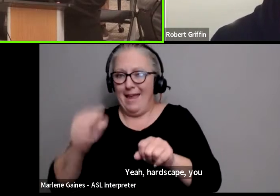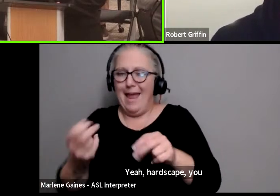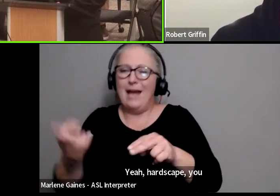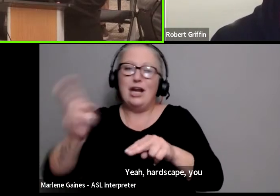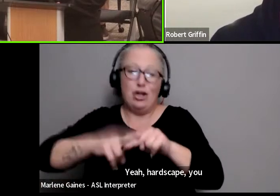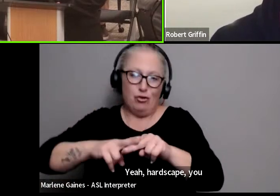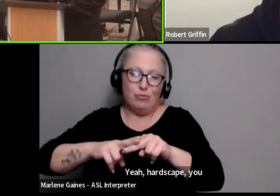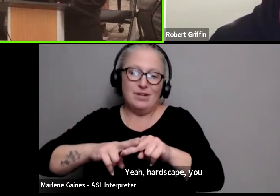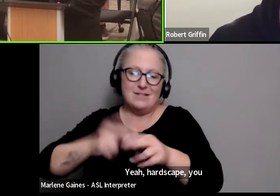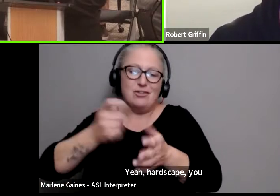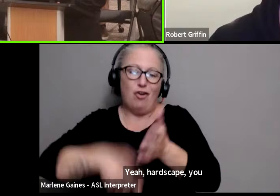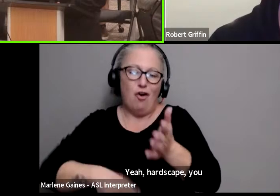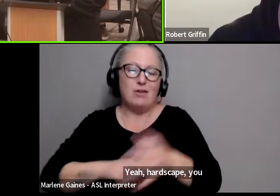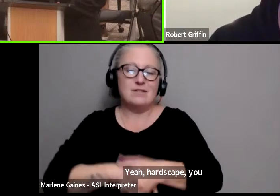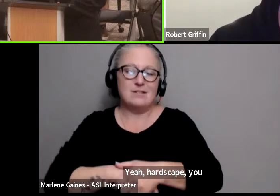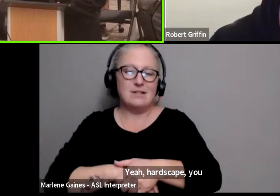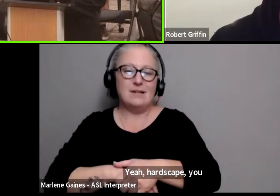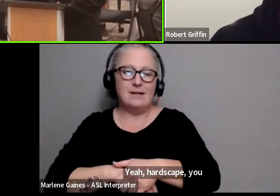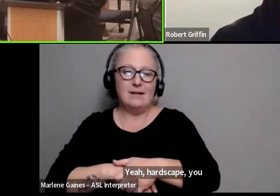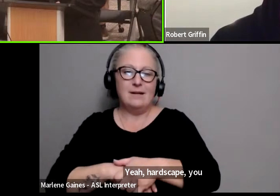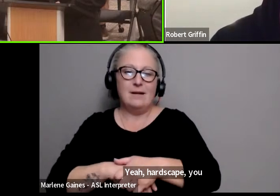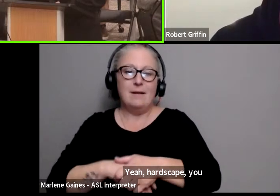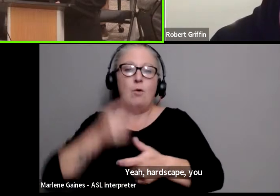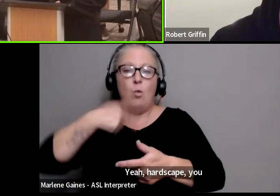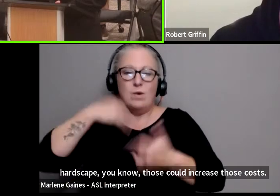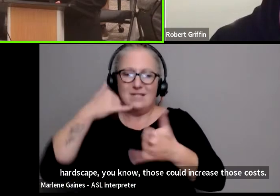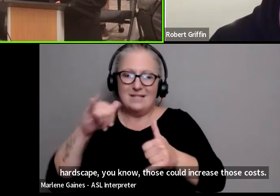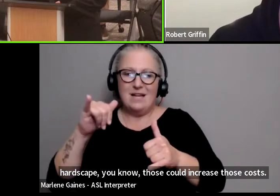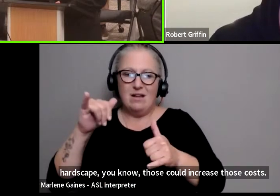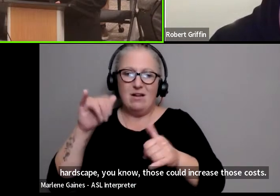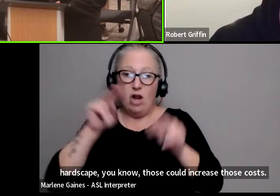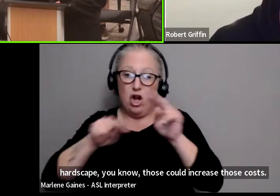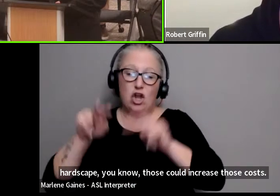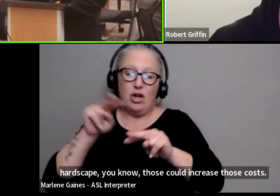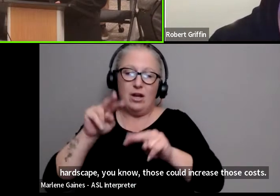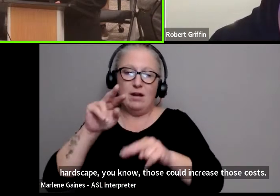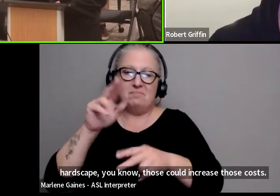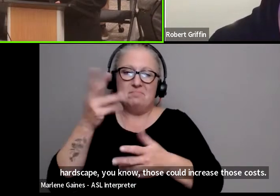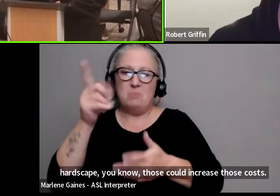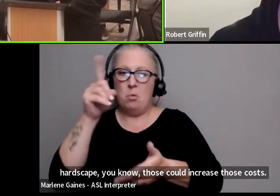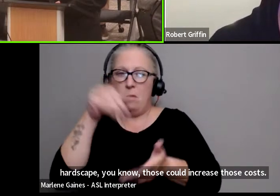increase those costs. But yeah, we're still looking at